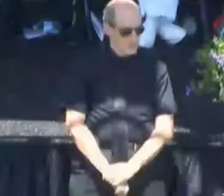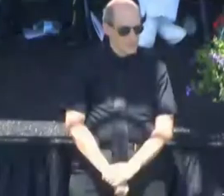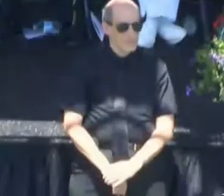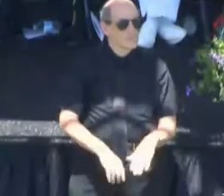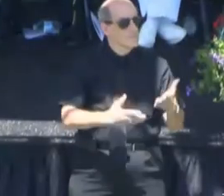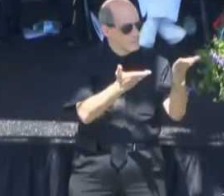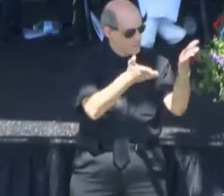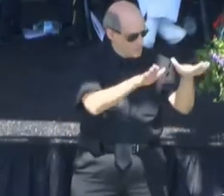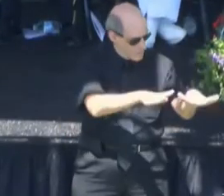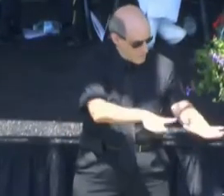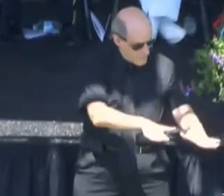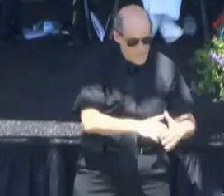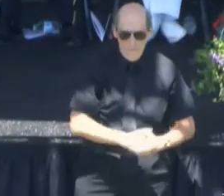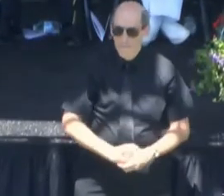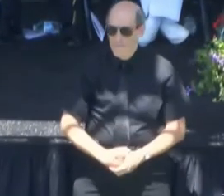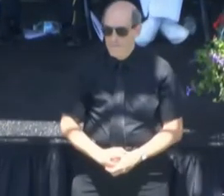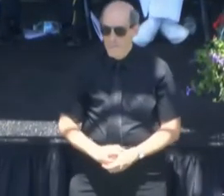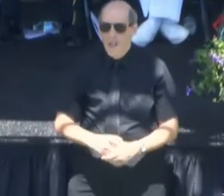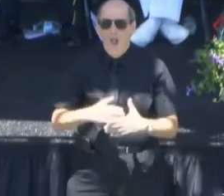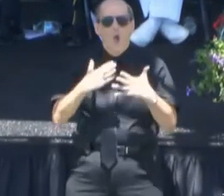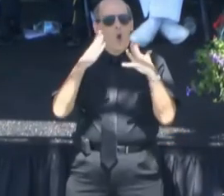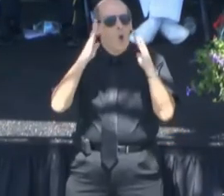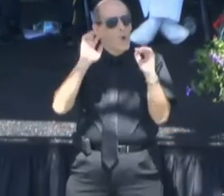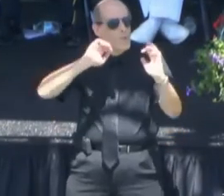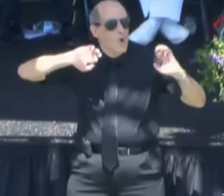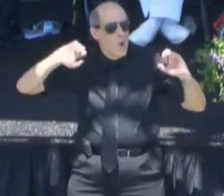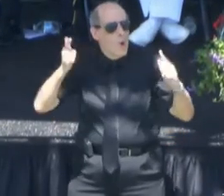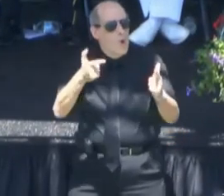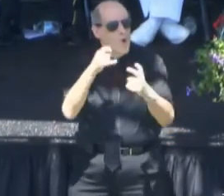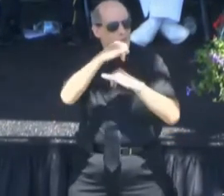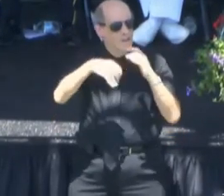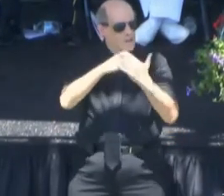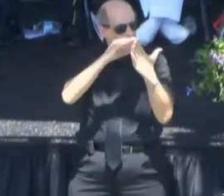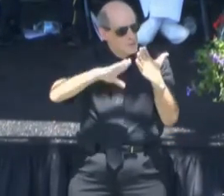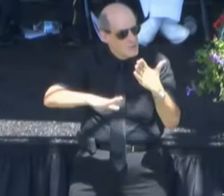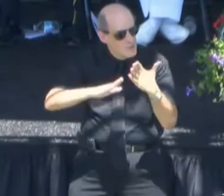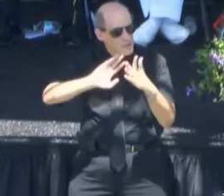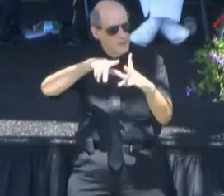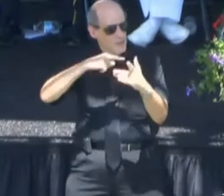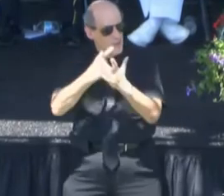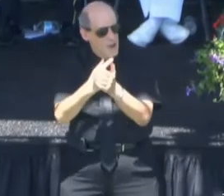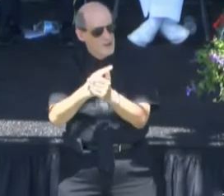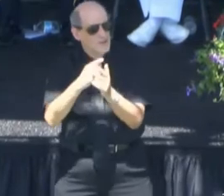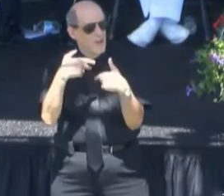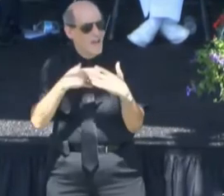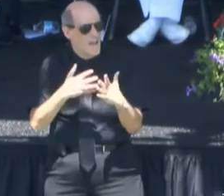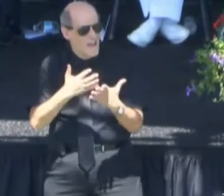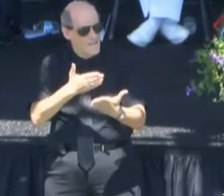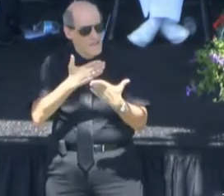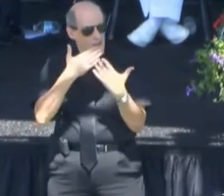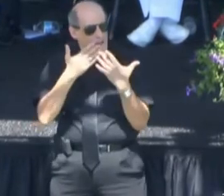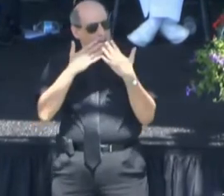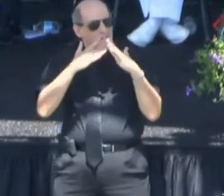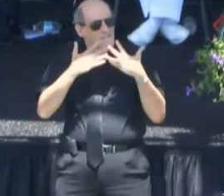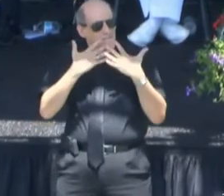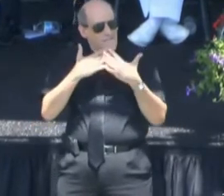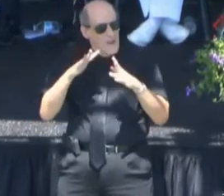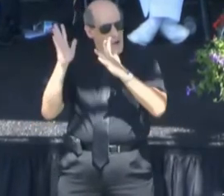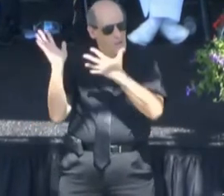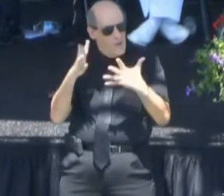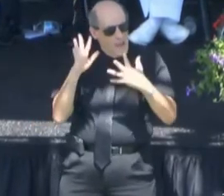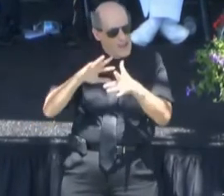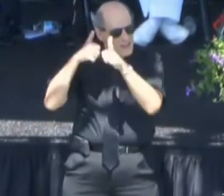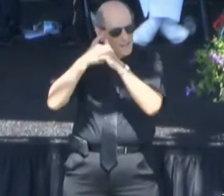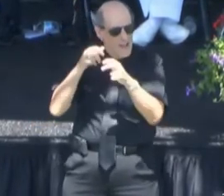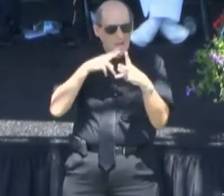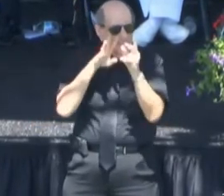Please be seated. We wish all of our international students and graduates fair winds and following seas. Please join me in a round of applause for our